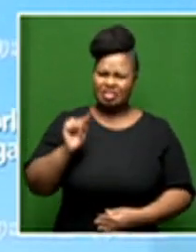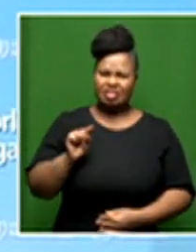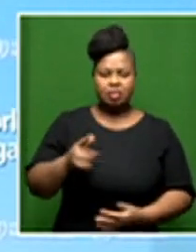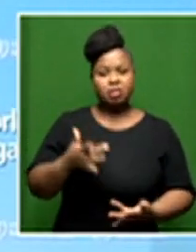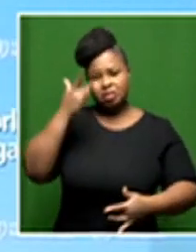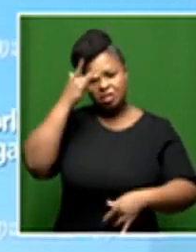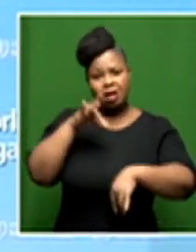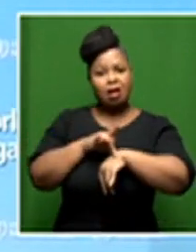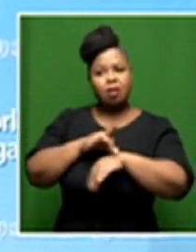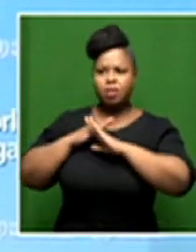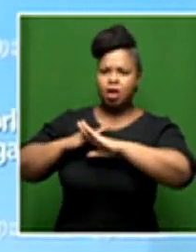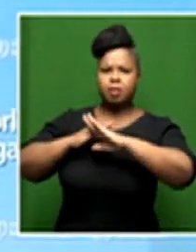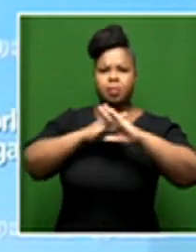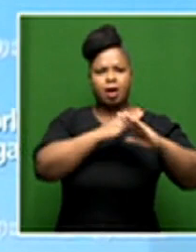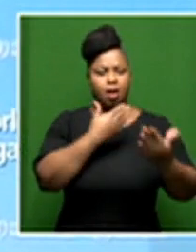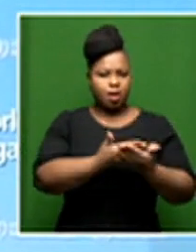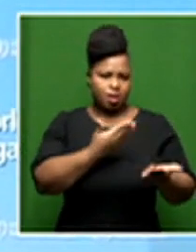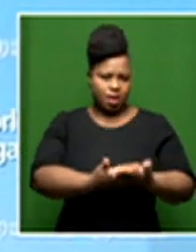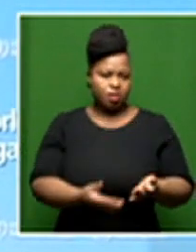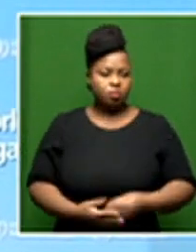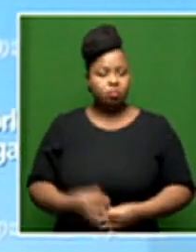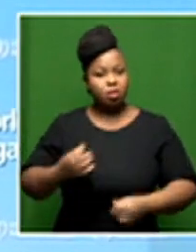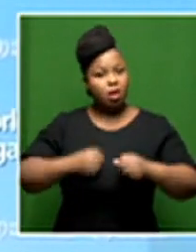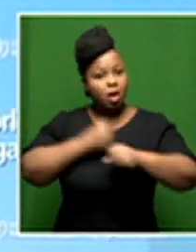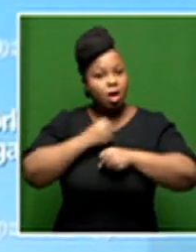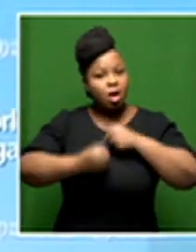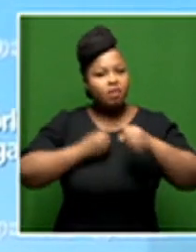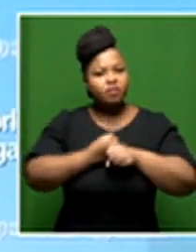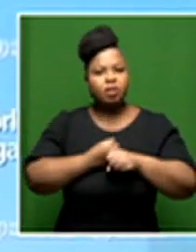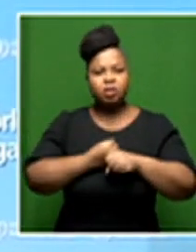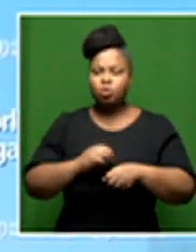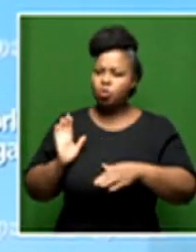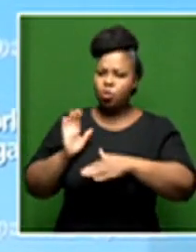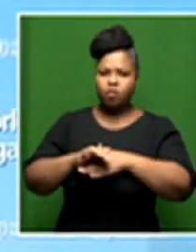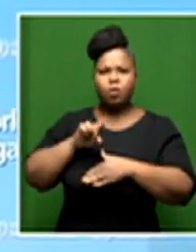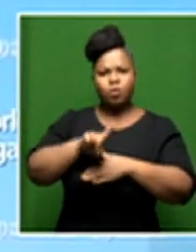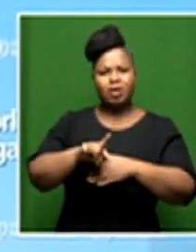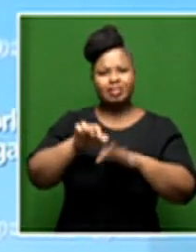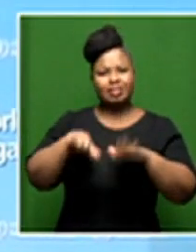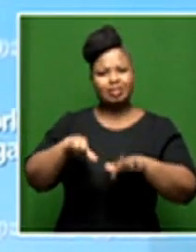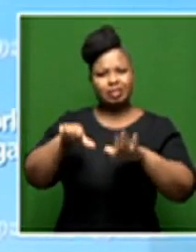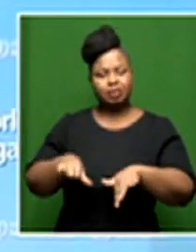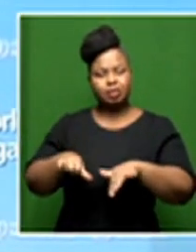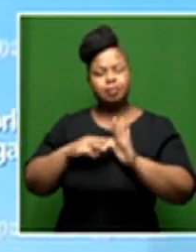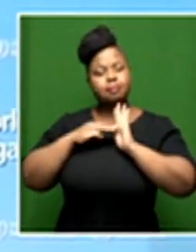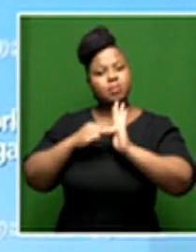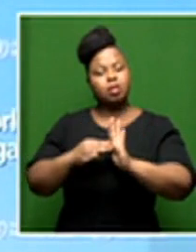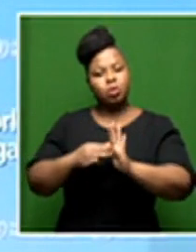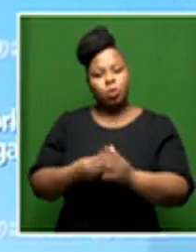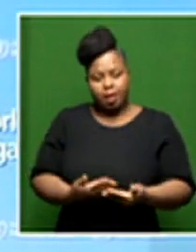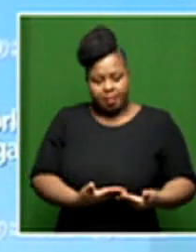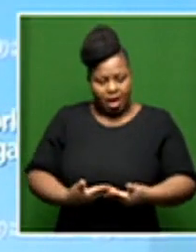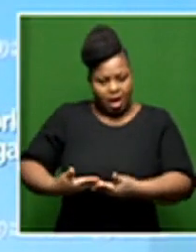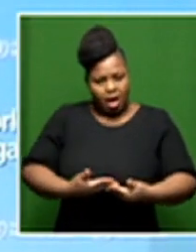be prevented with vaccines. Every year, more than 116 million infants